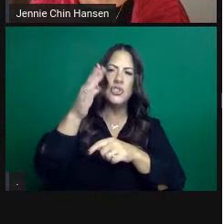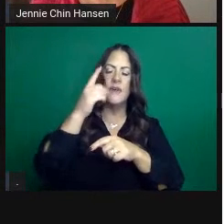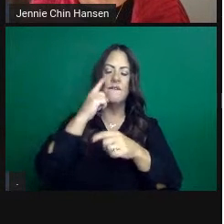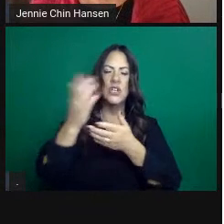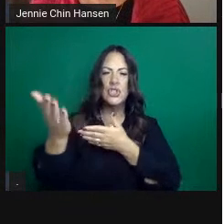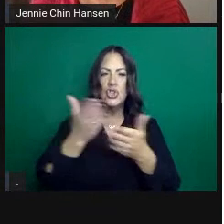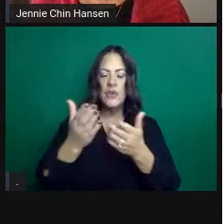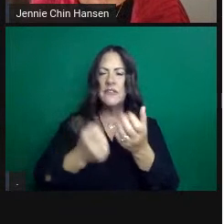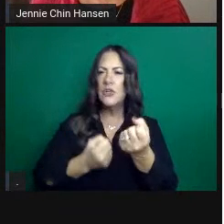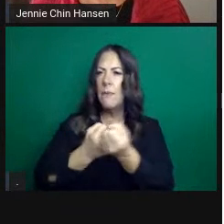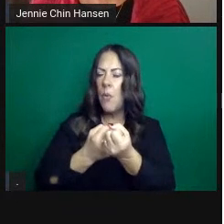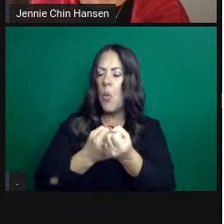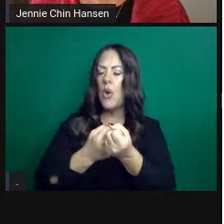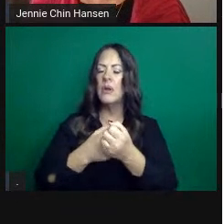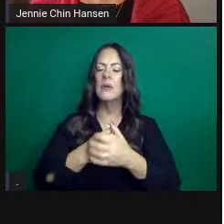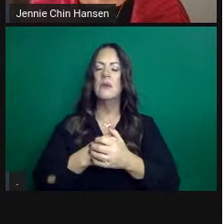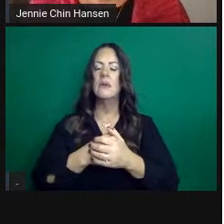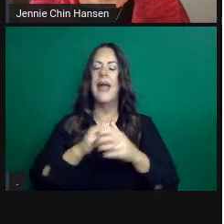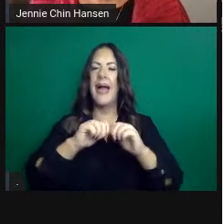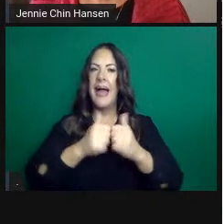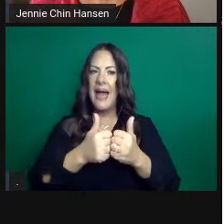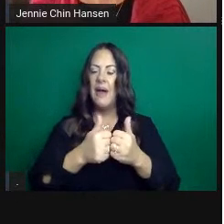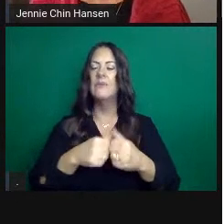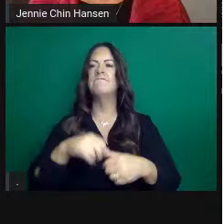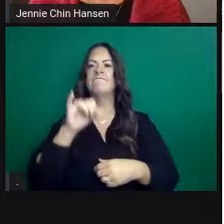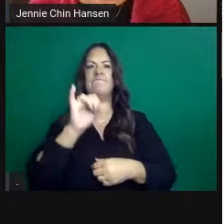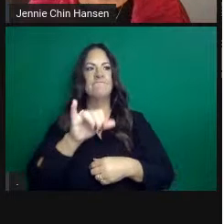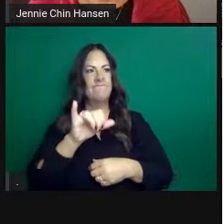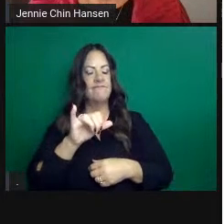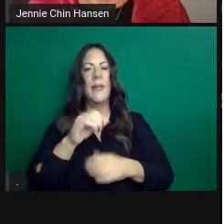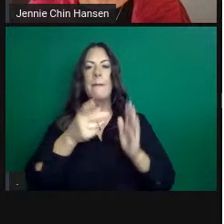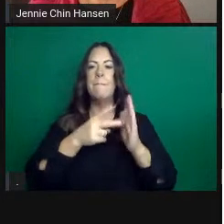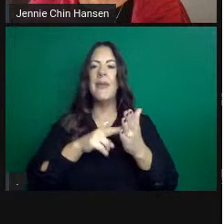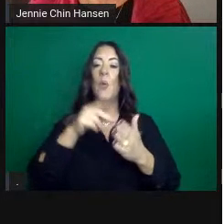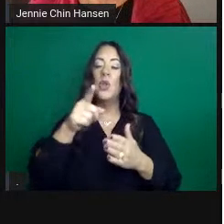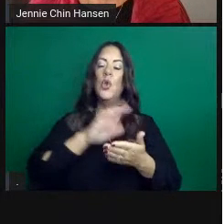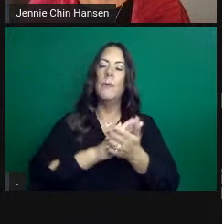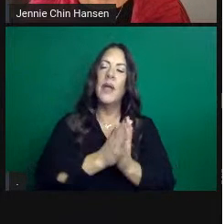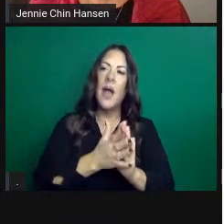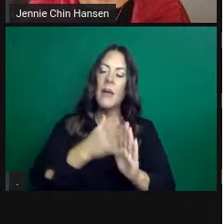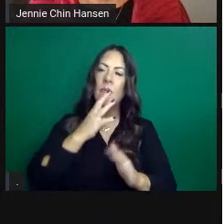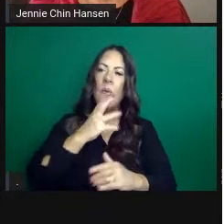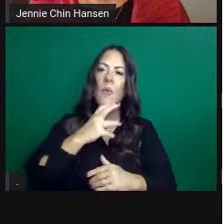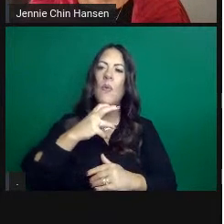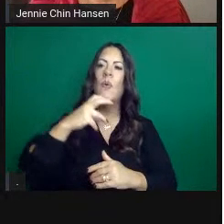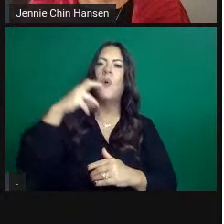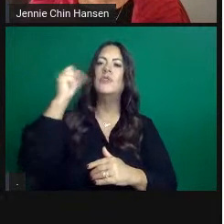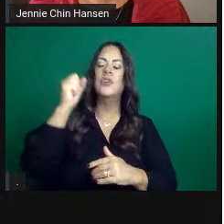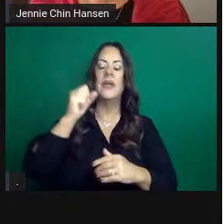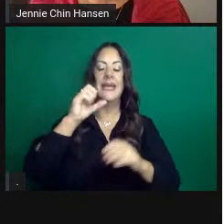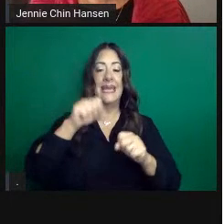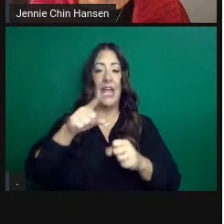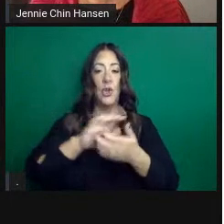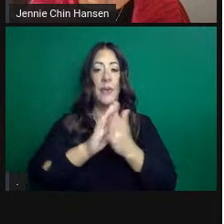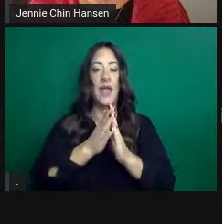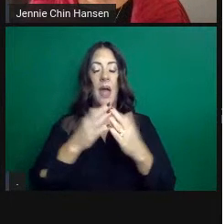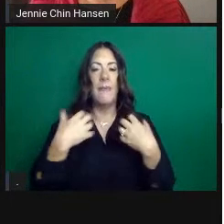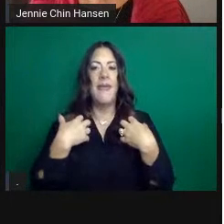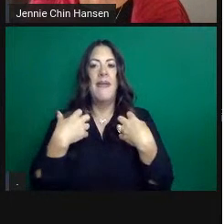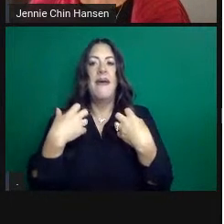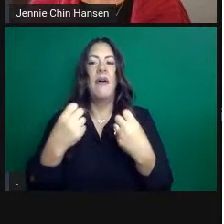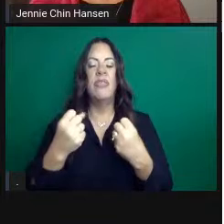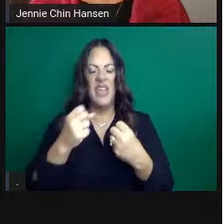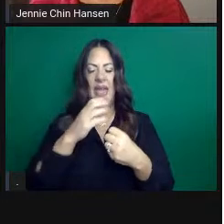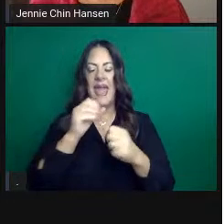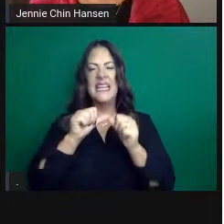great deal of work on well aging. You'll see that incorporated under this particular